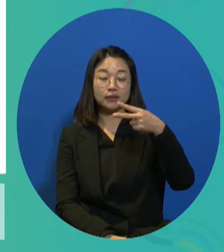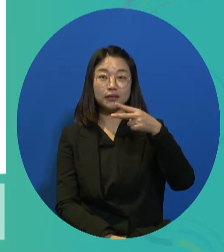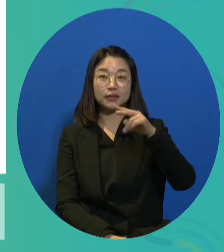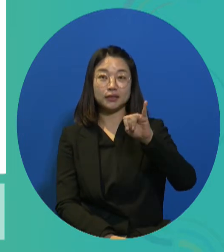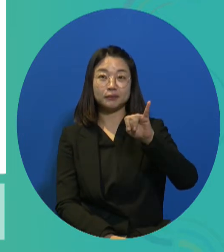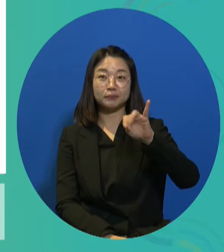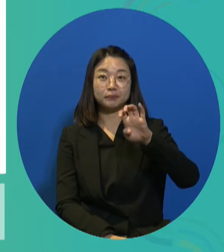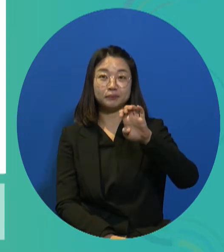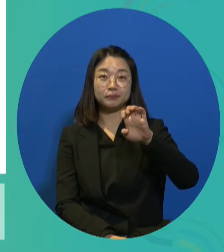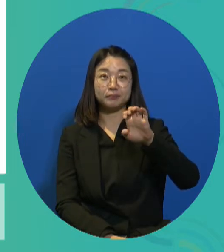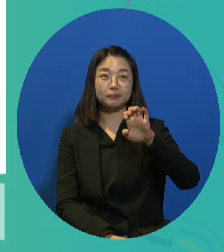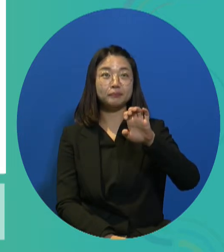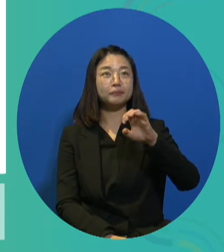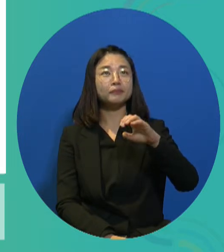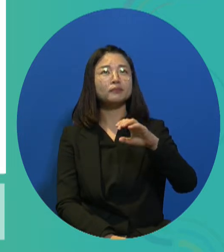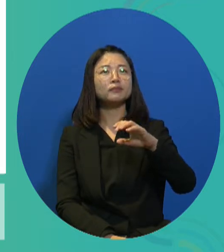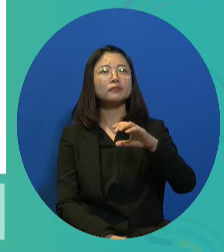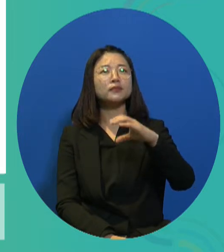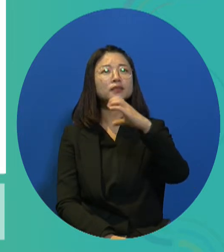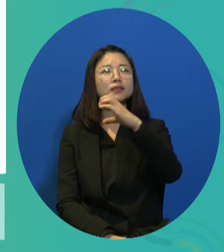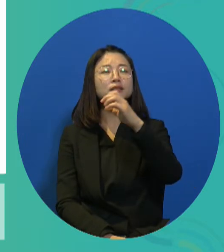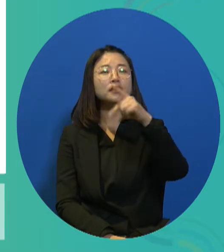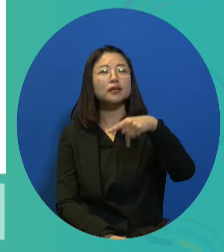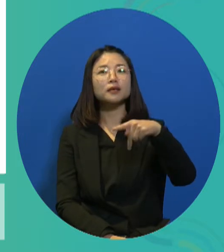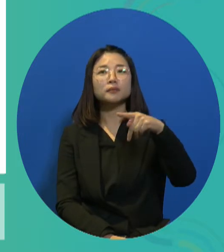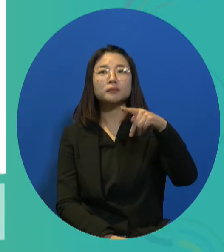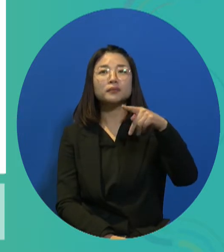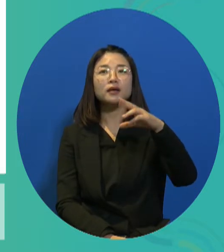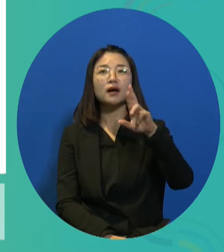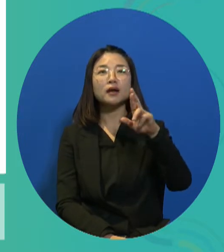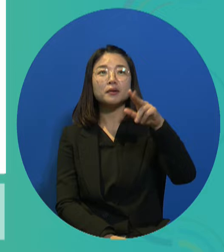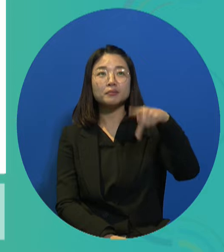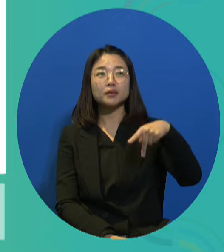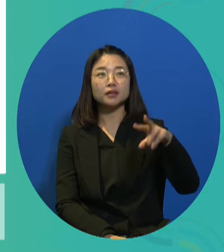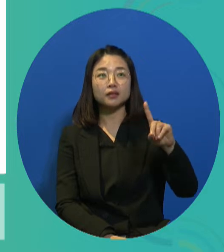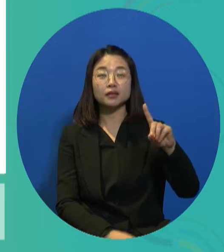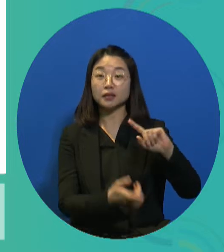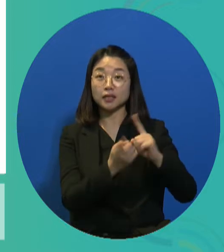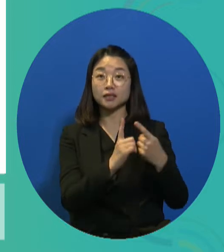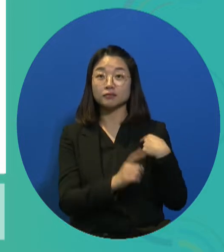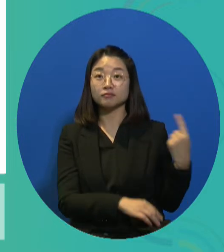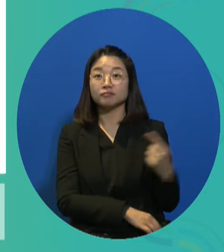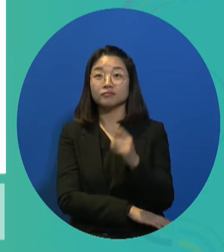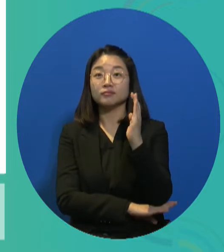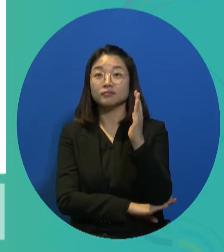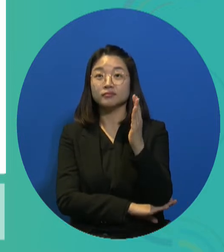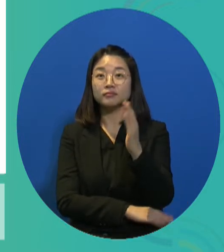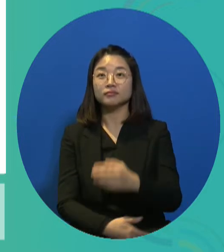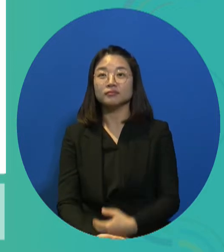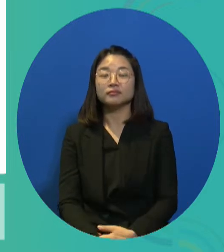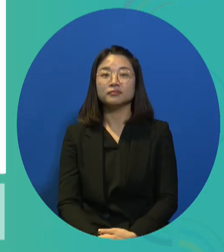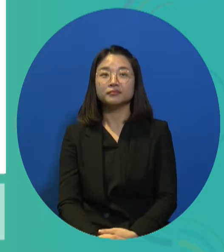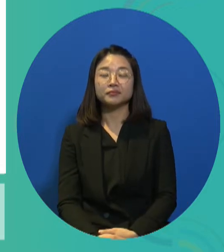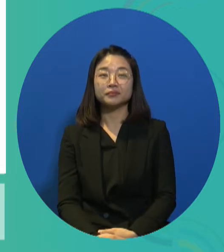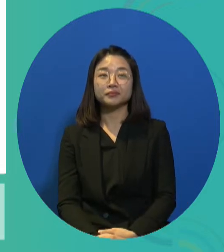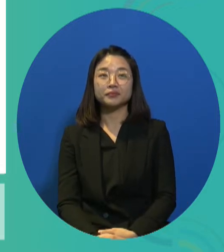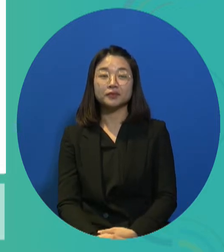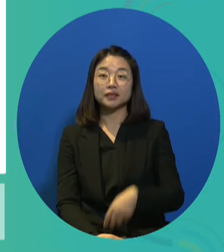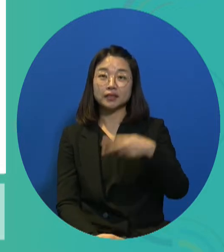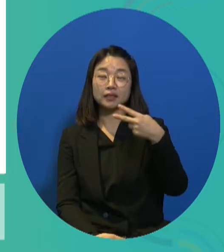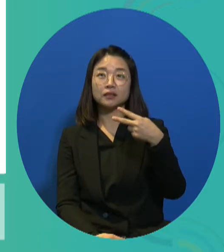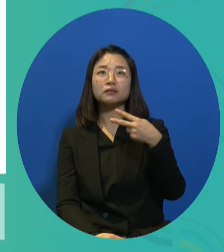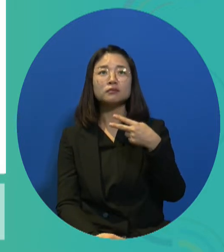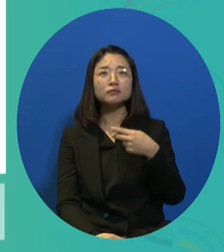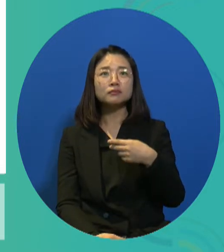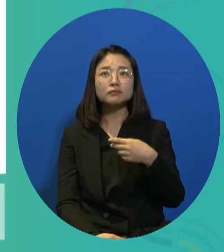DPAC, or DPAC, as we're known, about our experiences of triggering a special inquiry